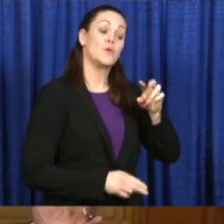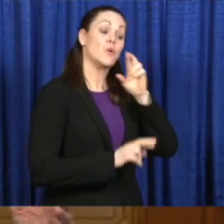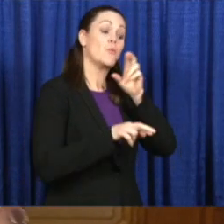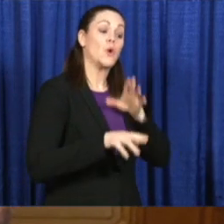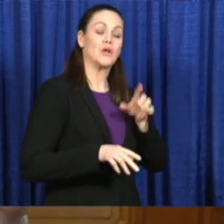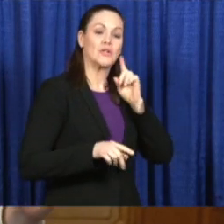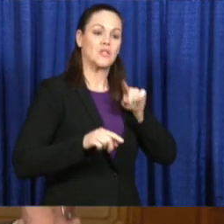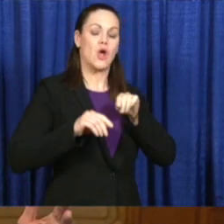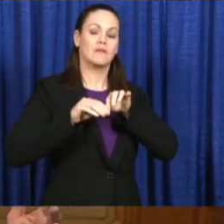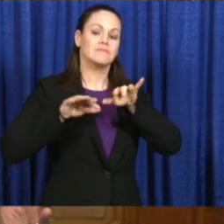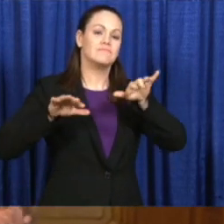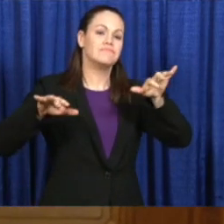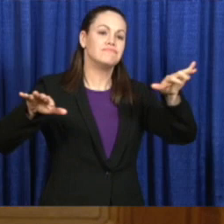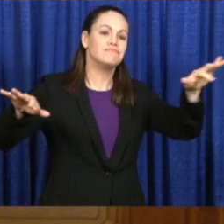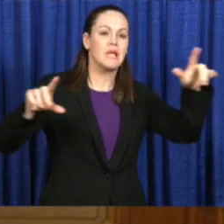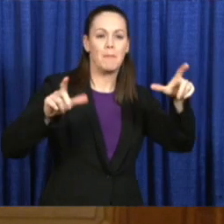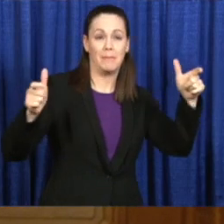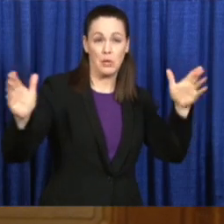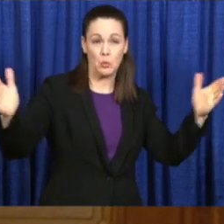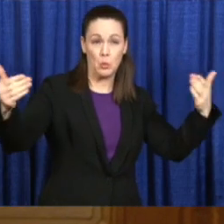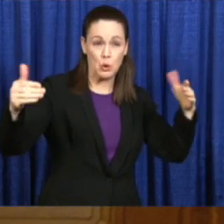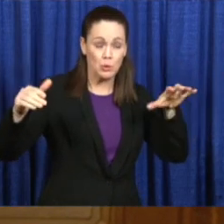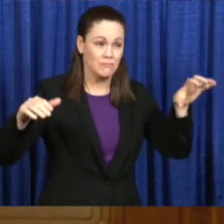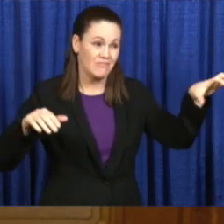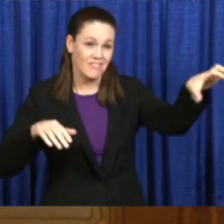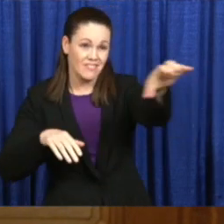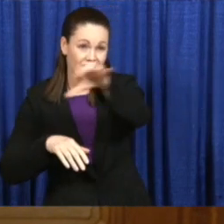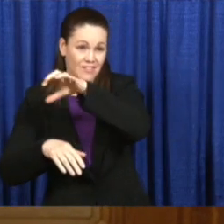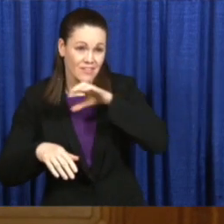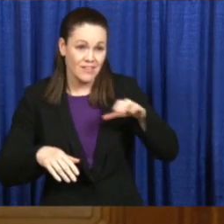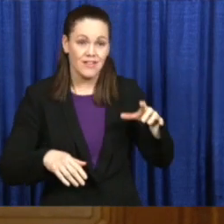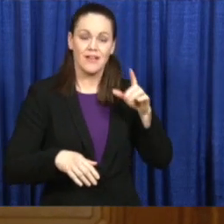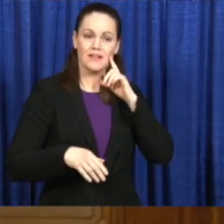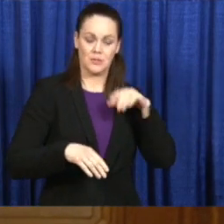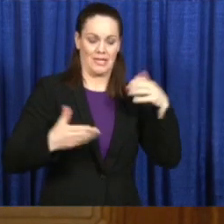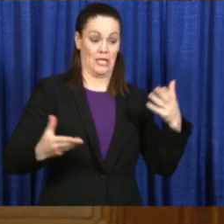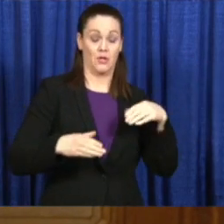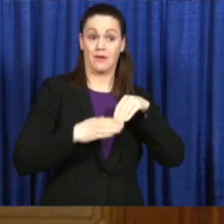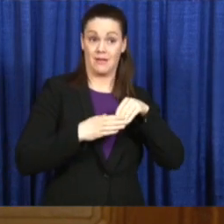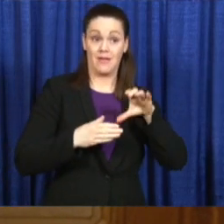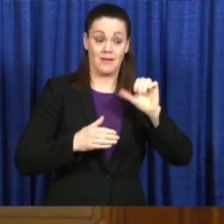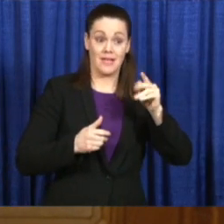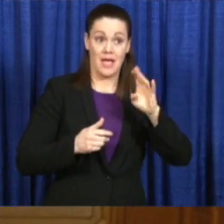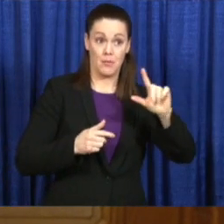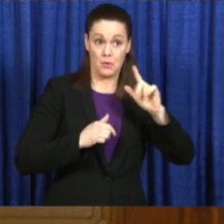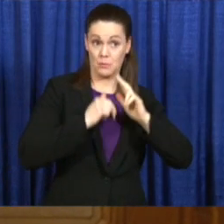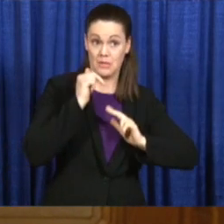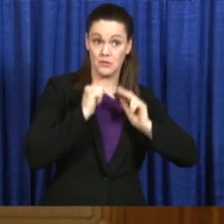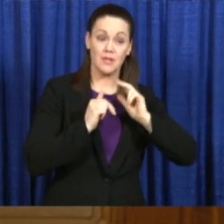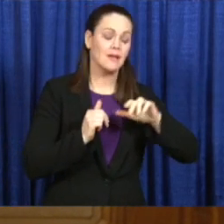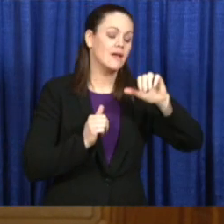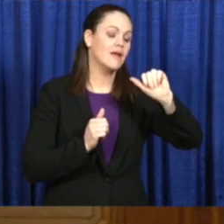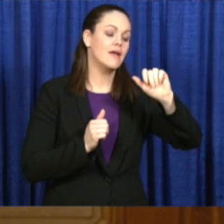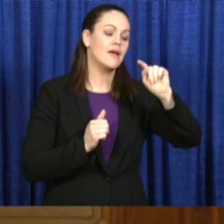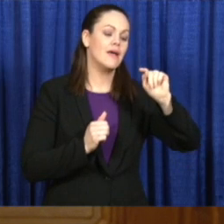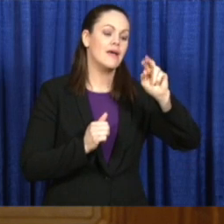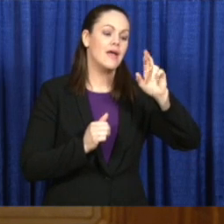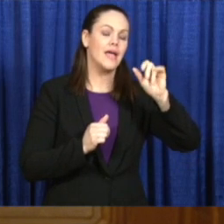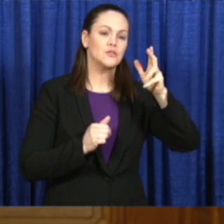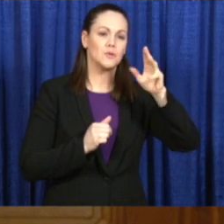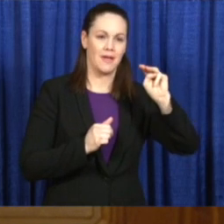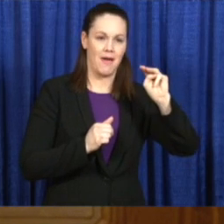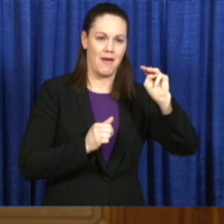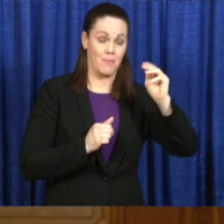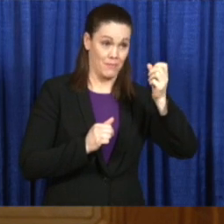out in a big room in the atrium of the Capitol building, and they're observing great